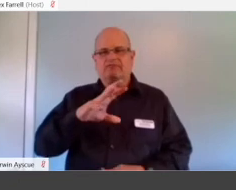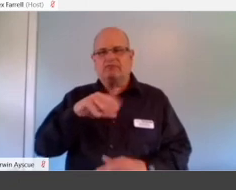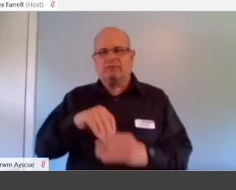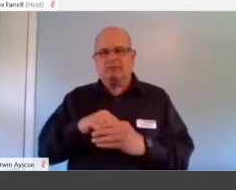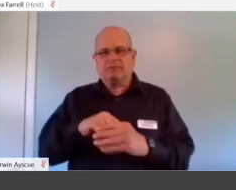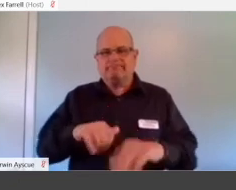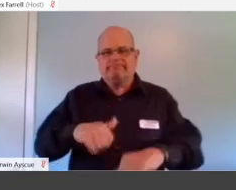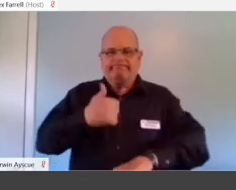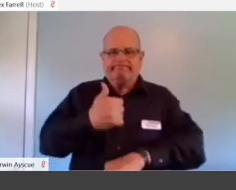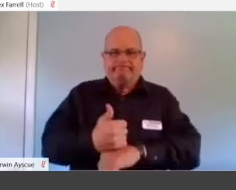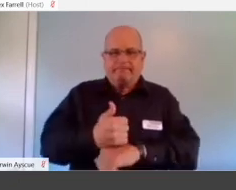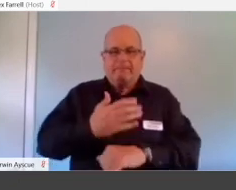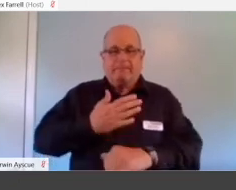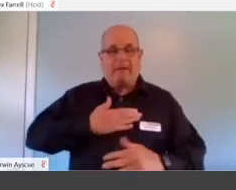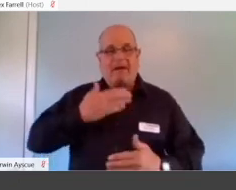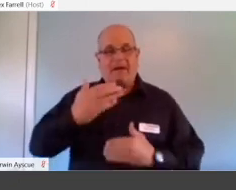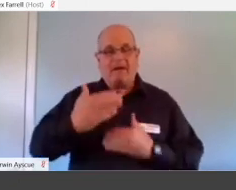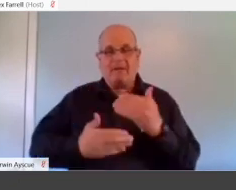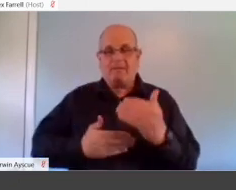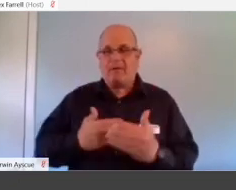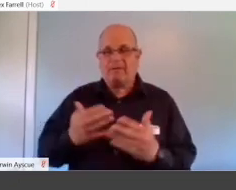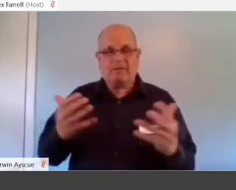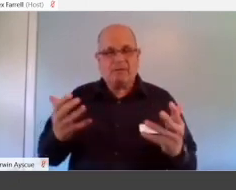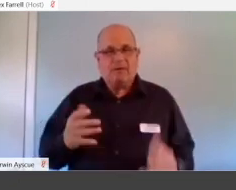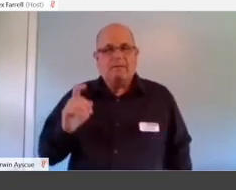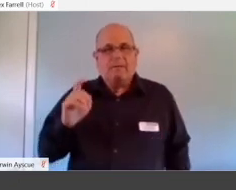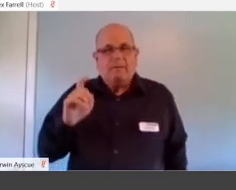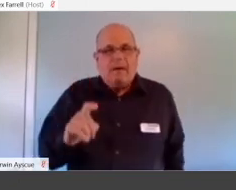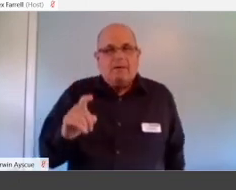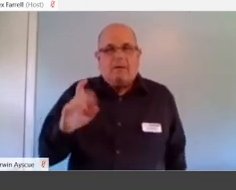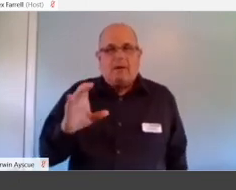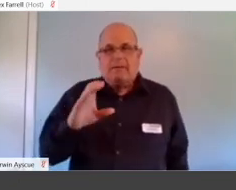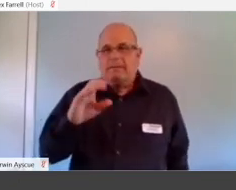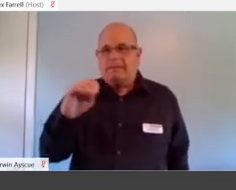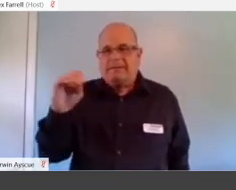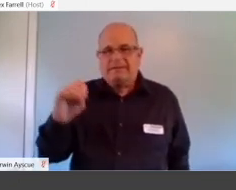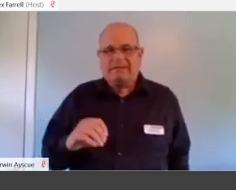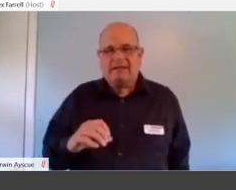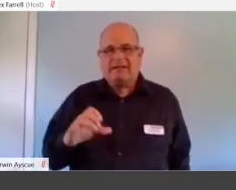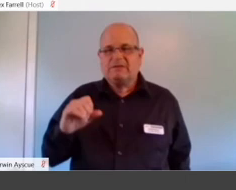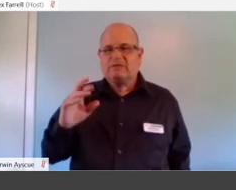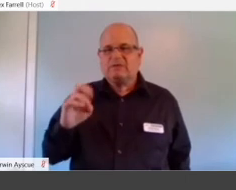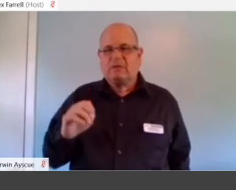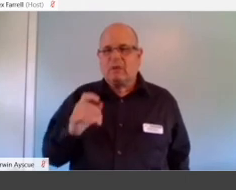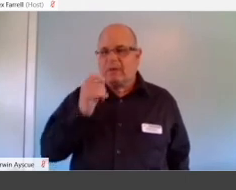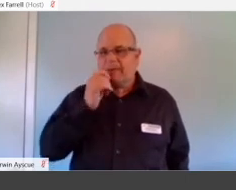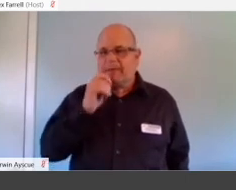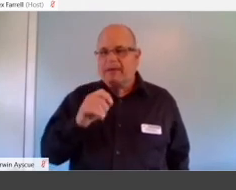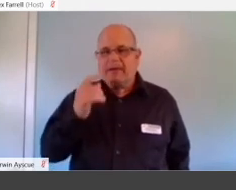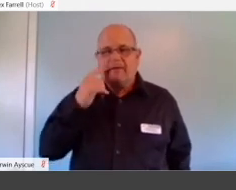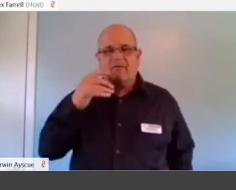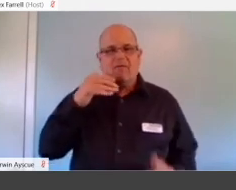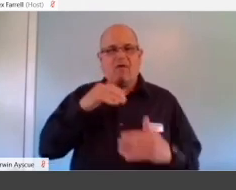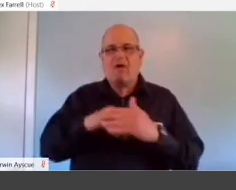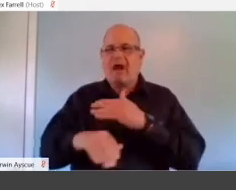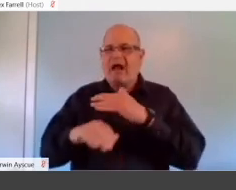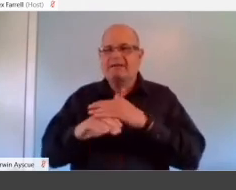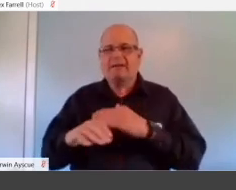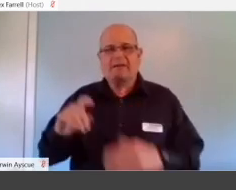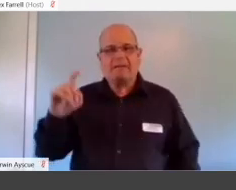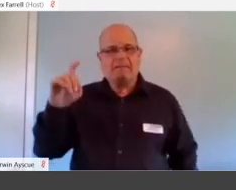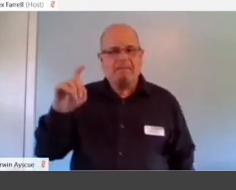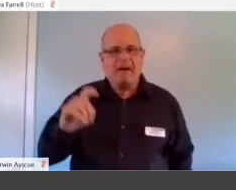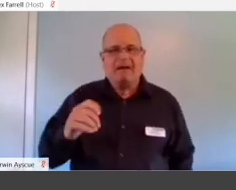work in the last several years is we have to have a 100% accessibility score. It's an automated testing. It happens every time you